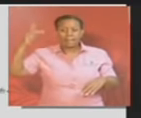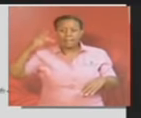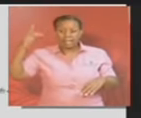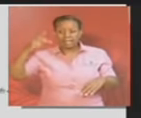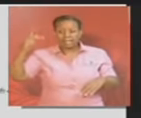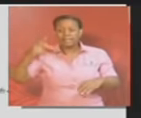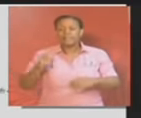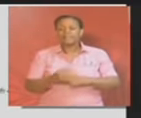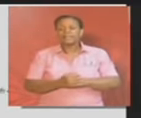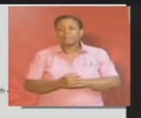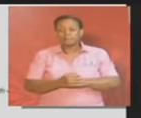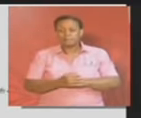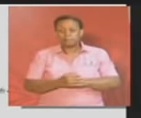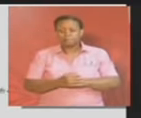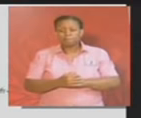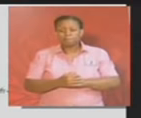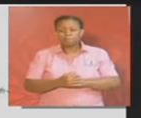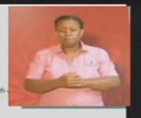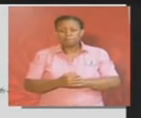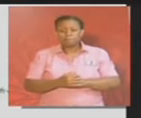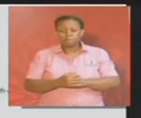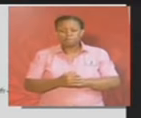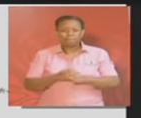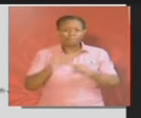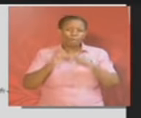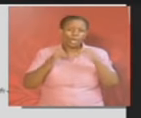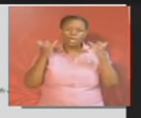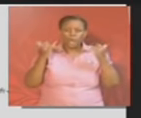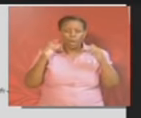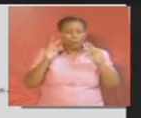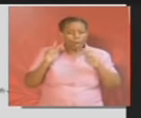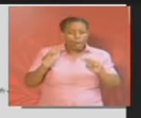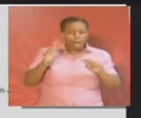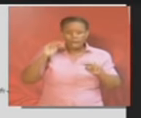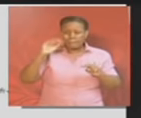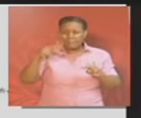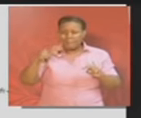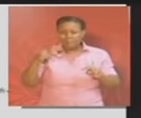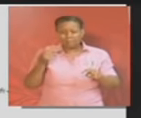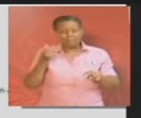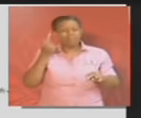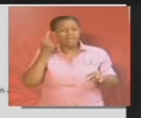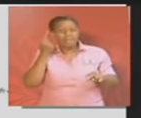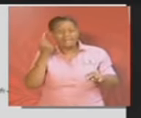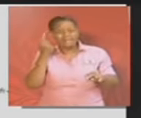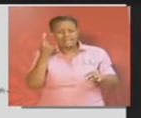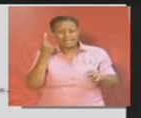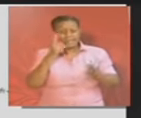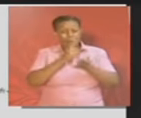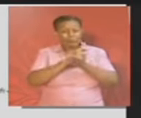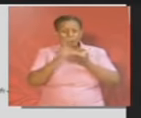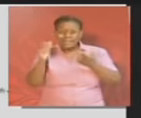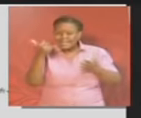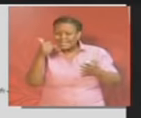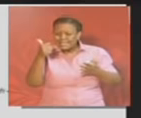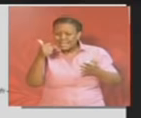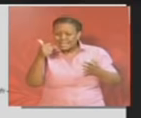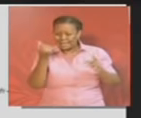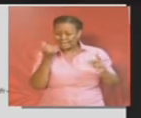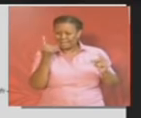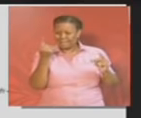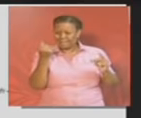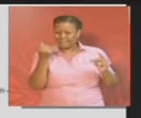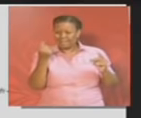breakdown of these clusters. And during the period epidemiological weeks 10 and 11, the highest number of cases recorded in